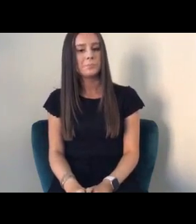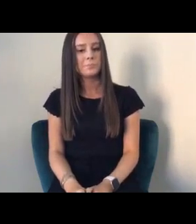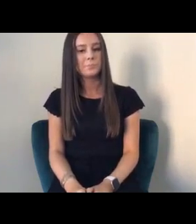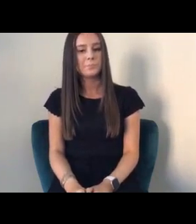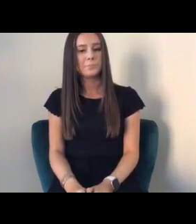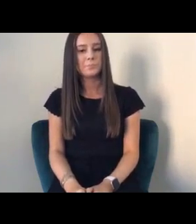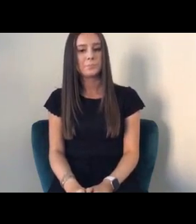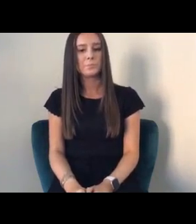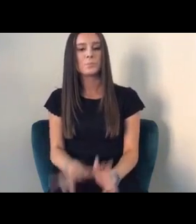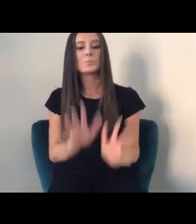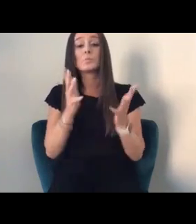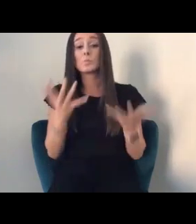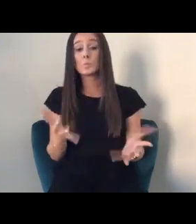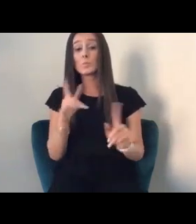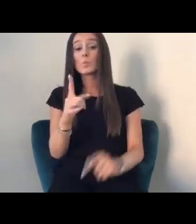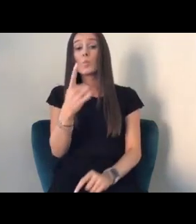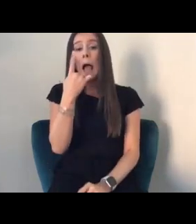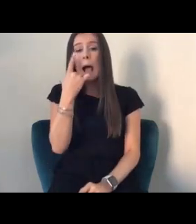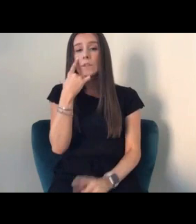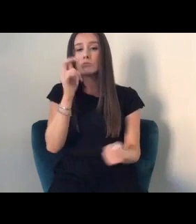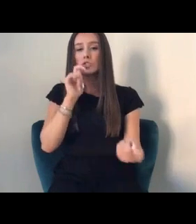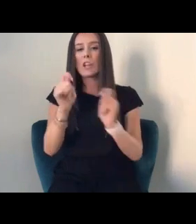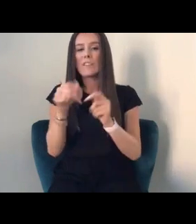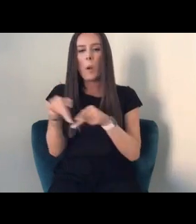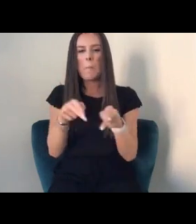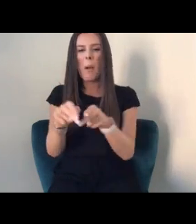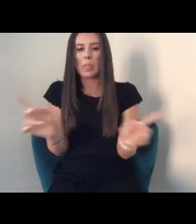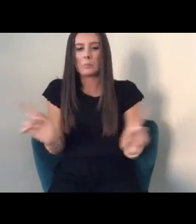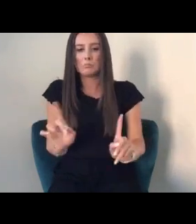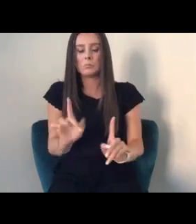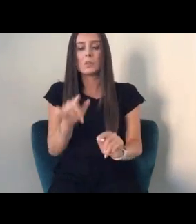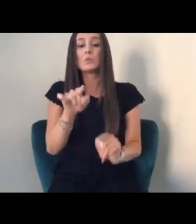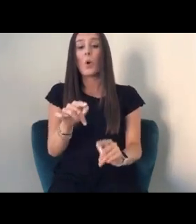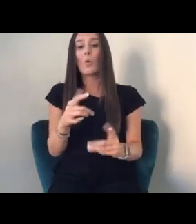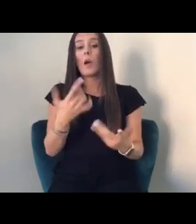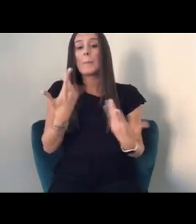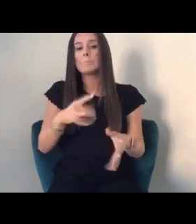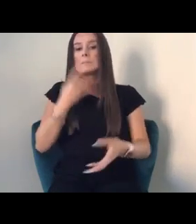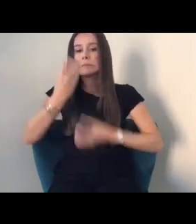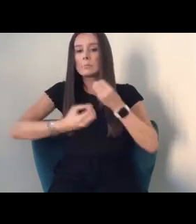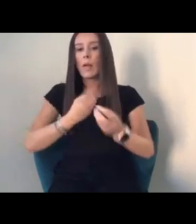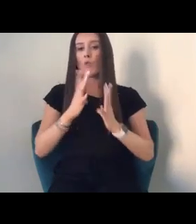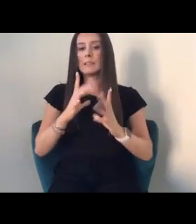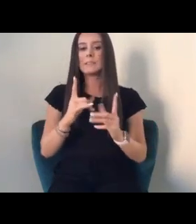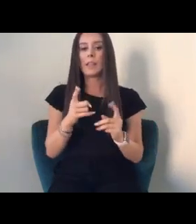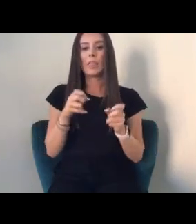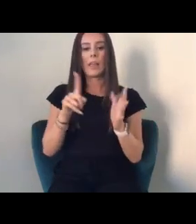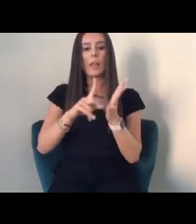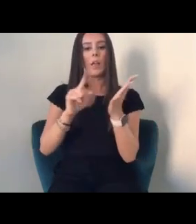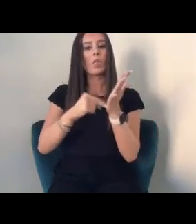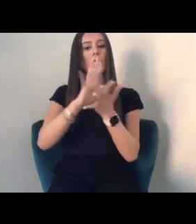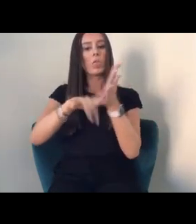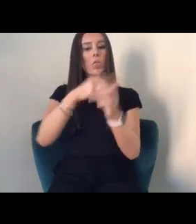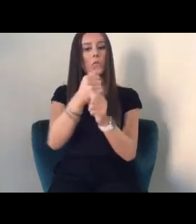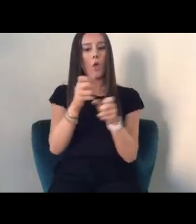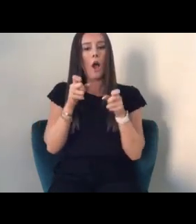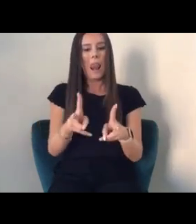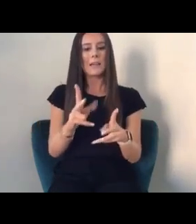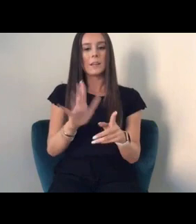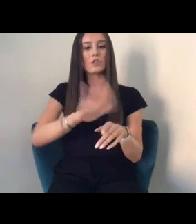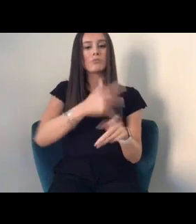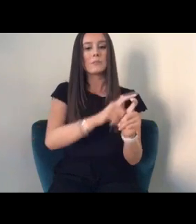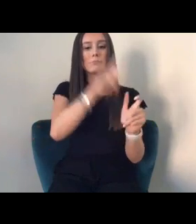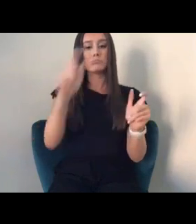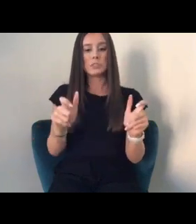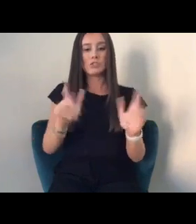So taking a look at changes to shared paths, as a result of Thong Lane Green Bridge over Lower Thames Crossing